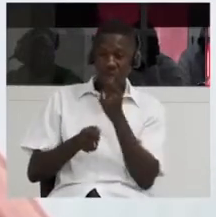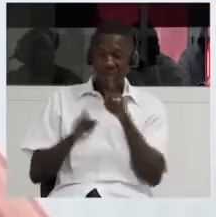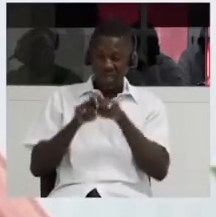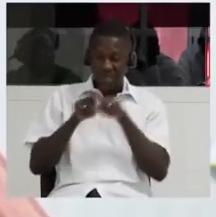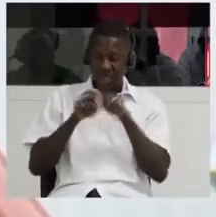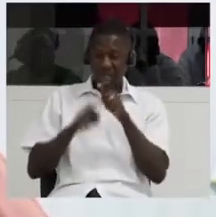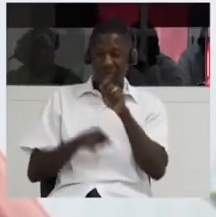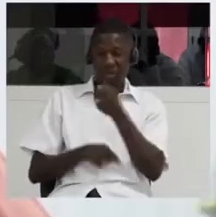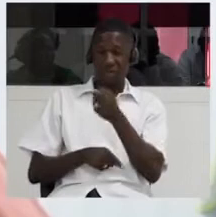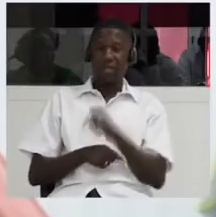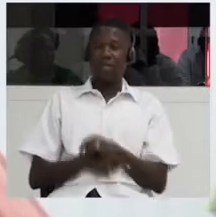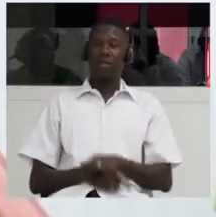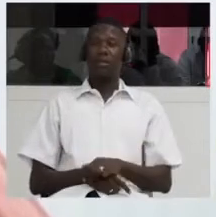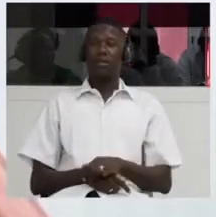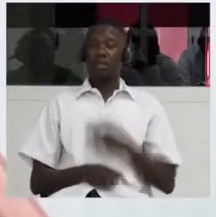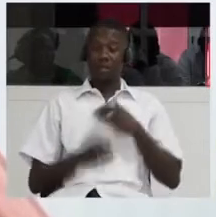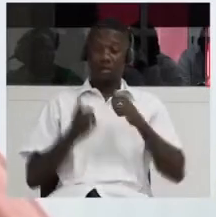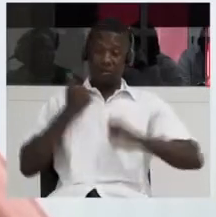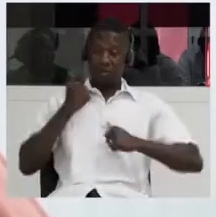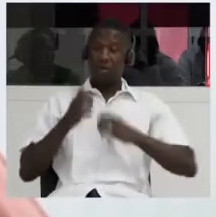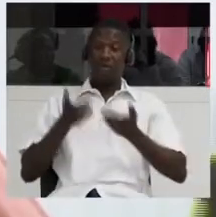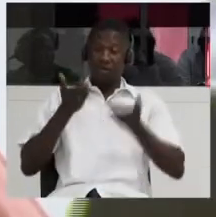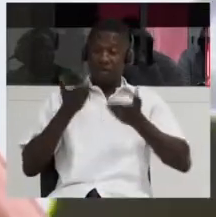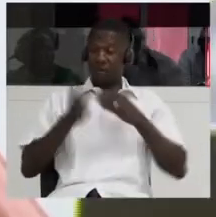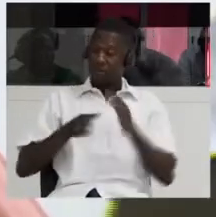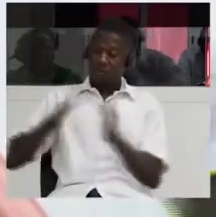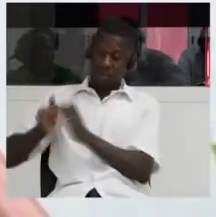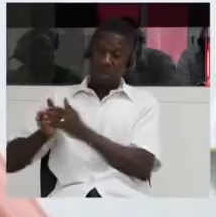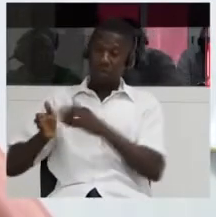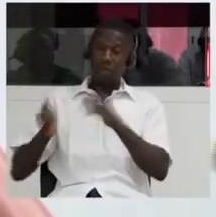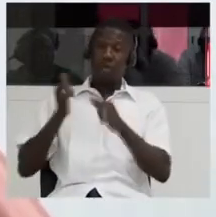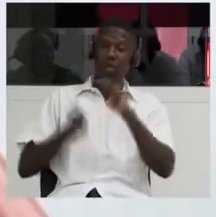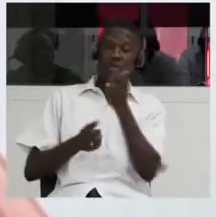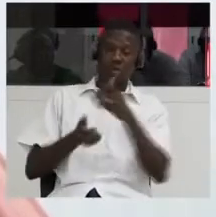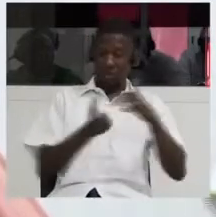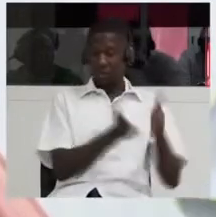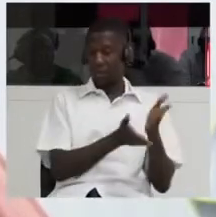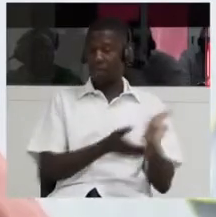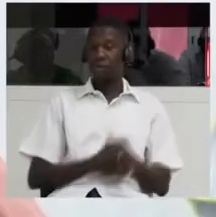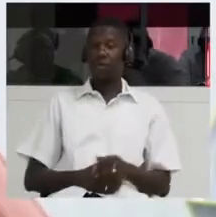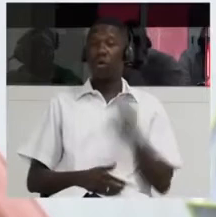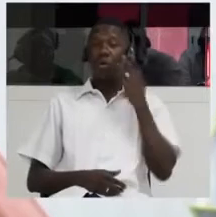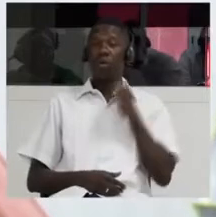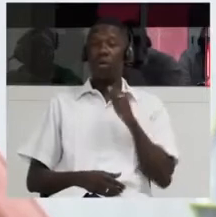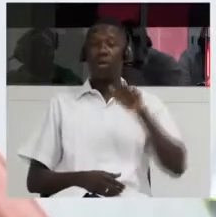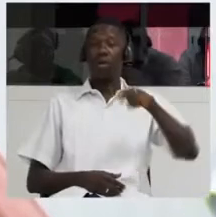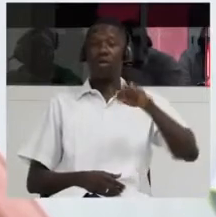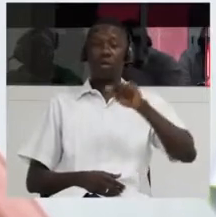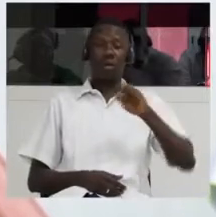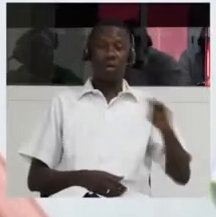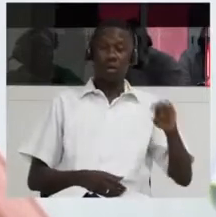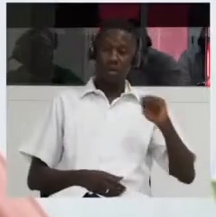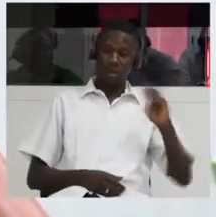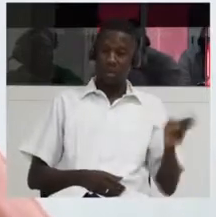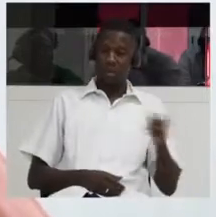new ones and the heavy ones. So when he opened that armory, we arm ourselves with old